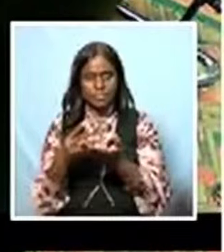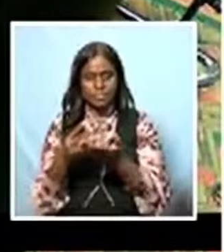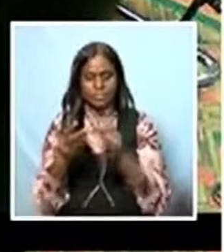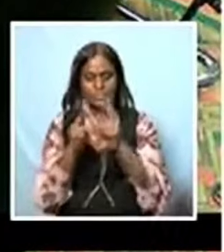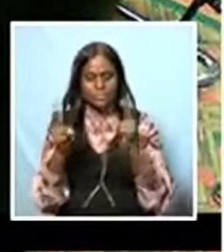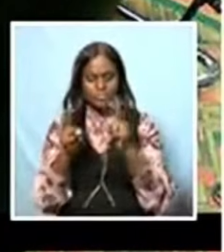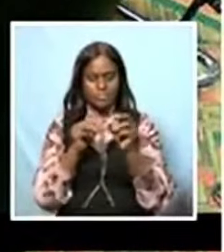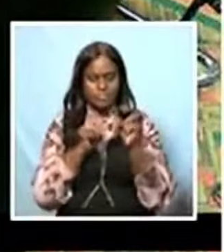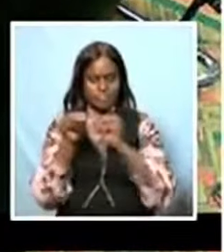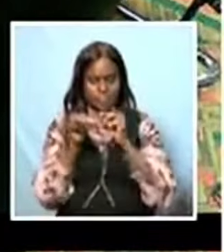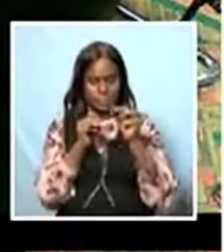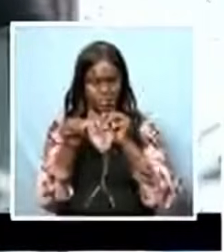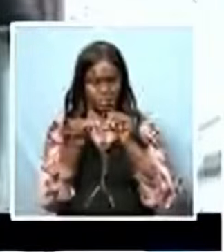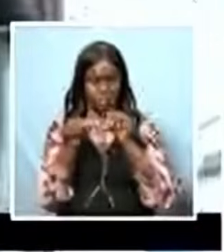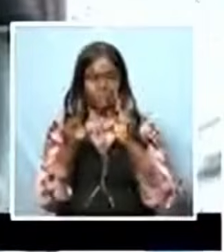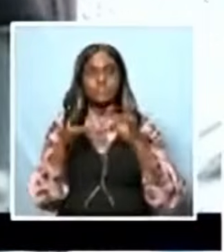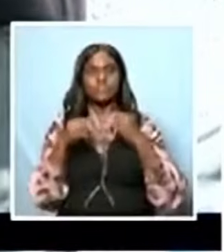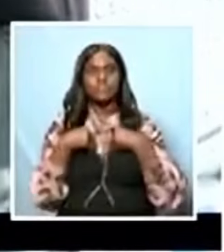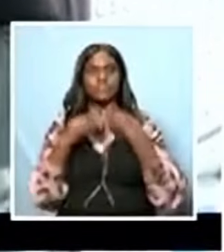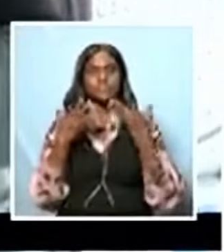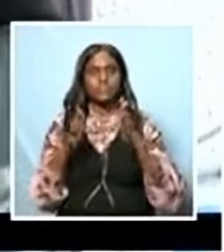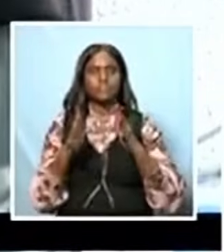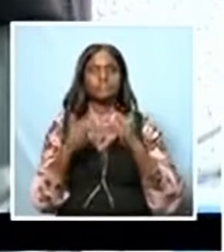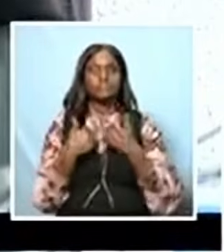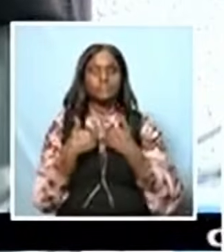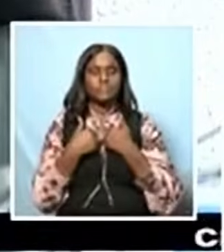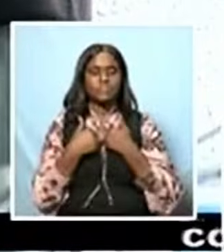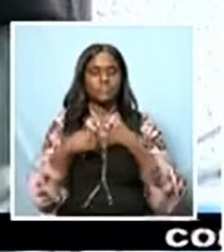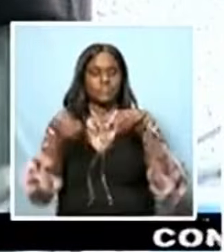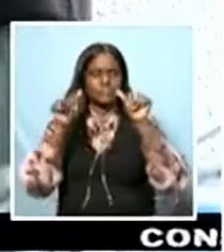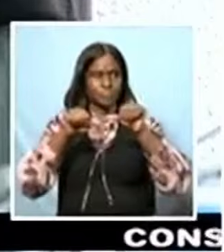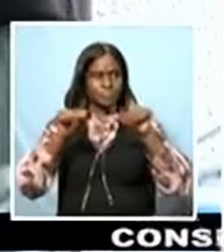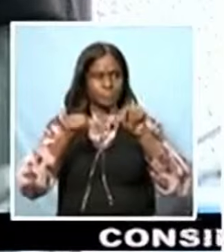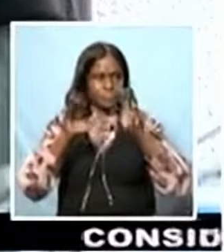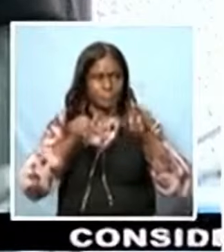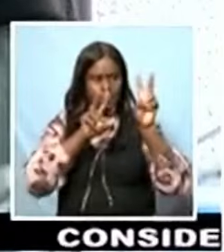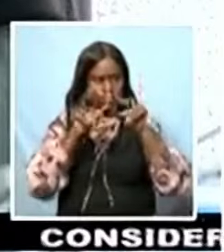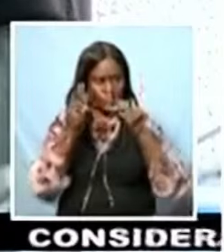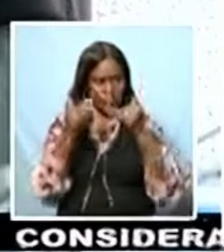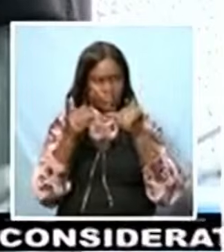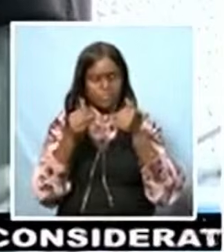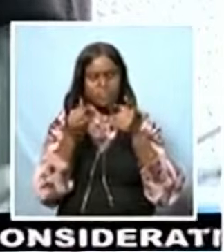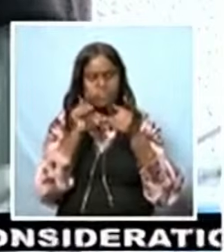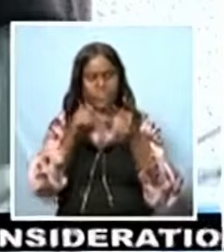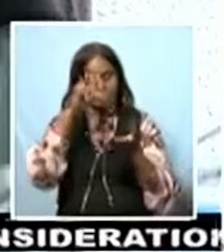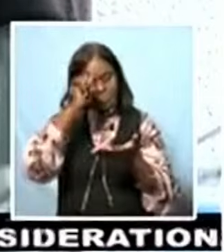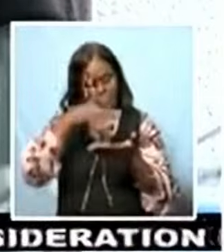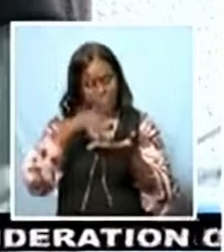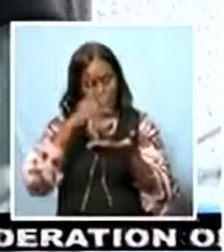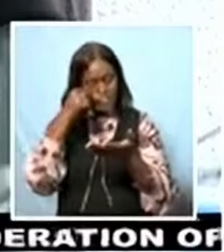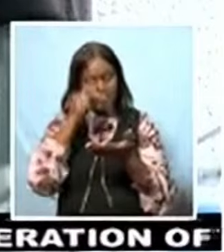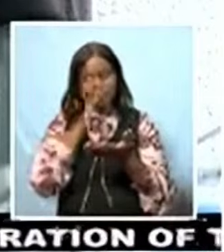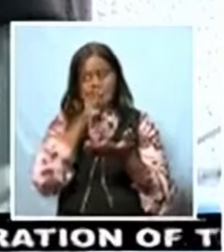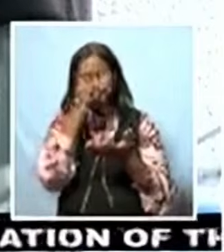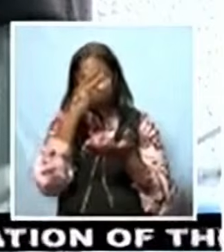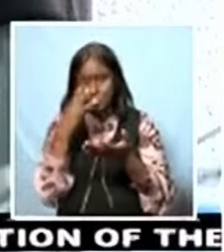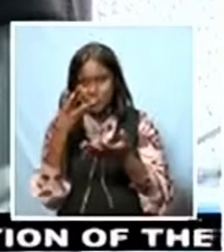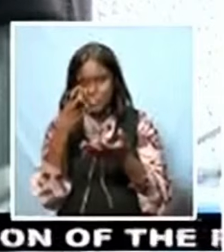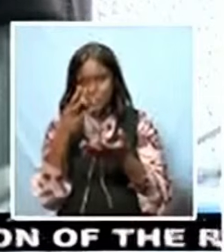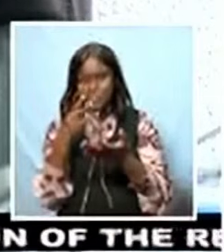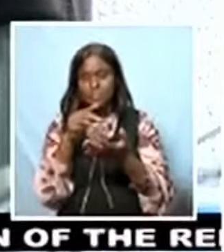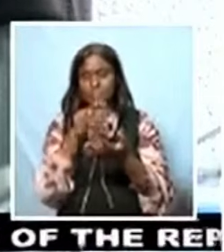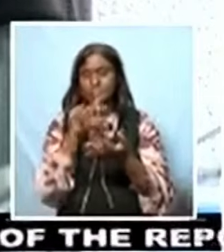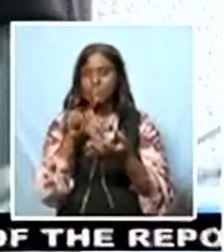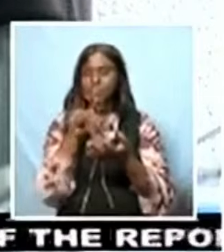So management did acknowledge the audit observation and wished to state that the copies of the national registration cards